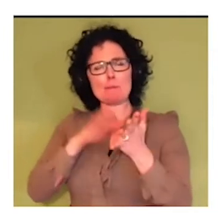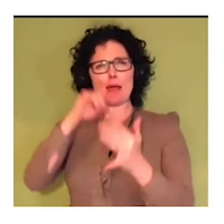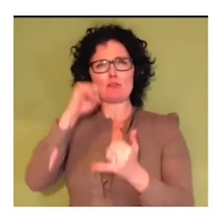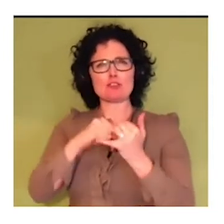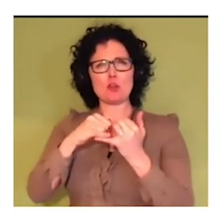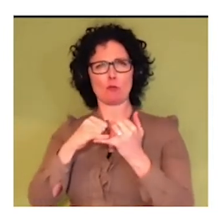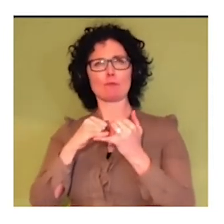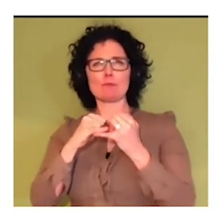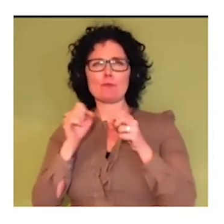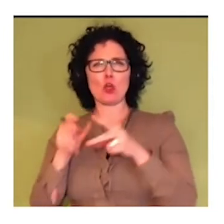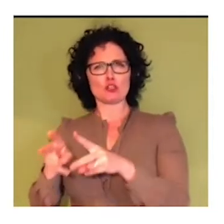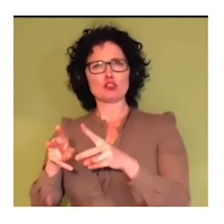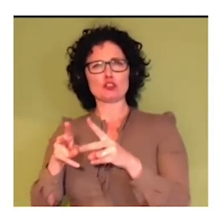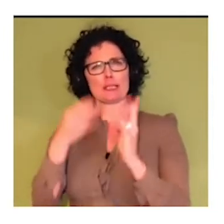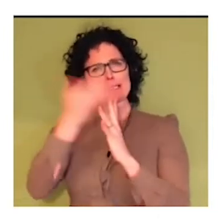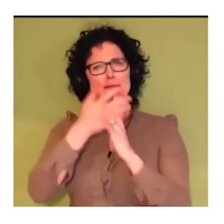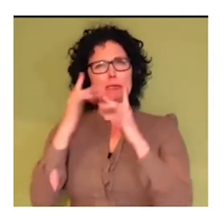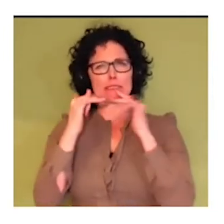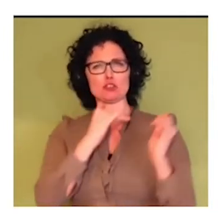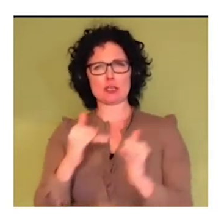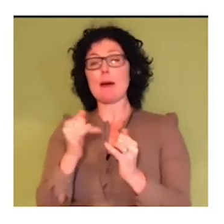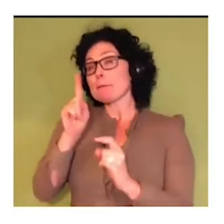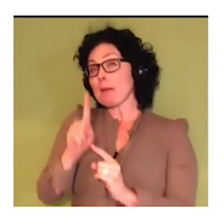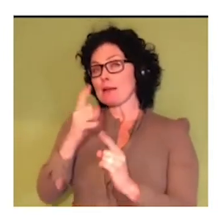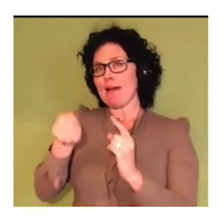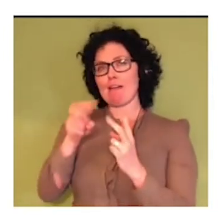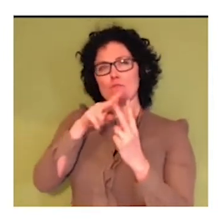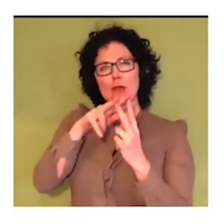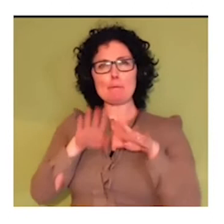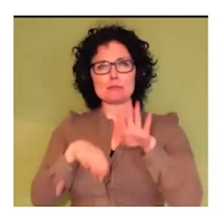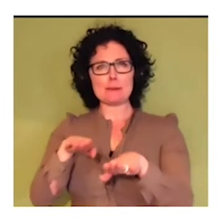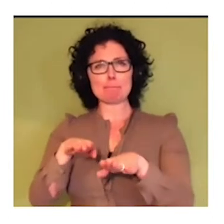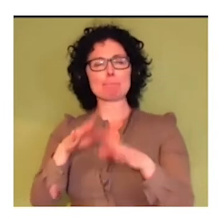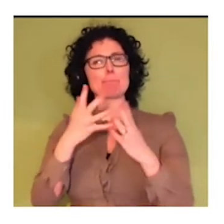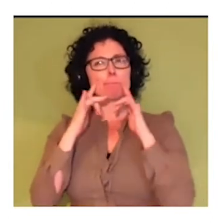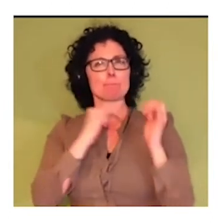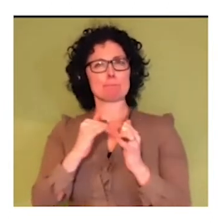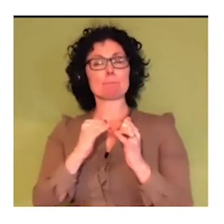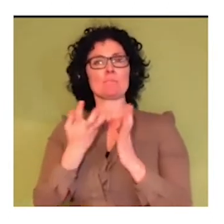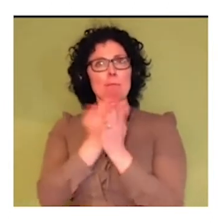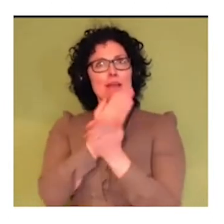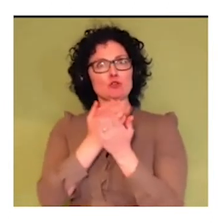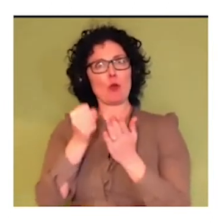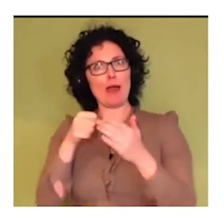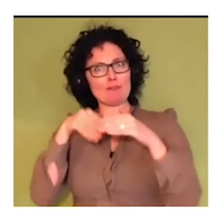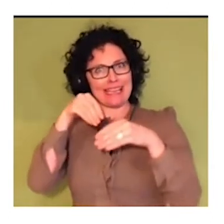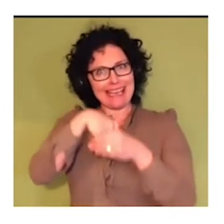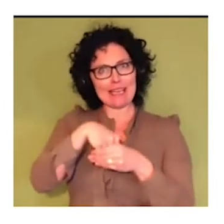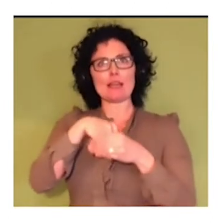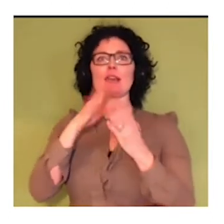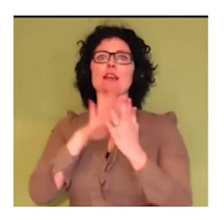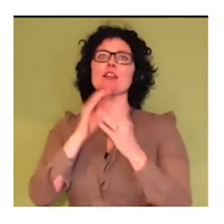checker, but there's a couple of extra steps to make sure that you've got this on your Google G Suite implementation. So you need to install the add-ons to start